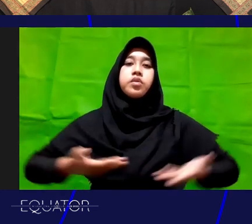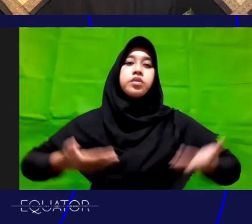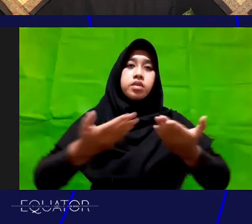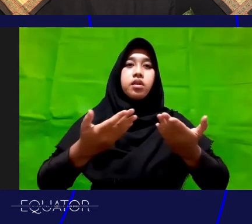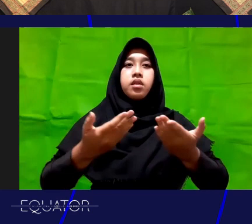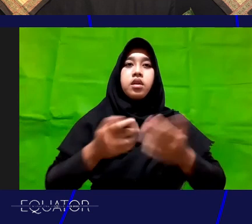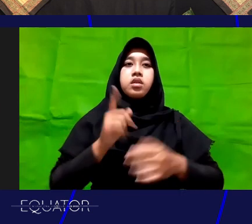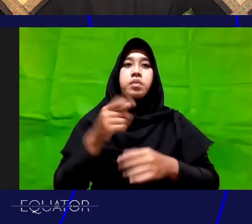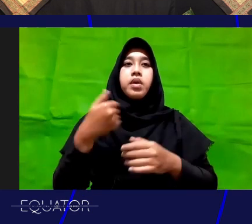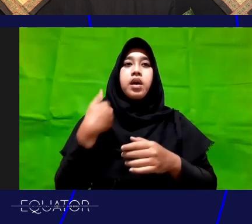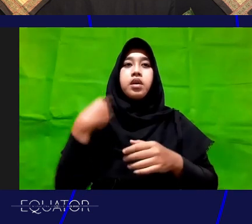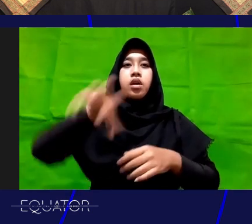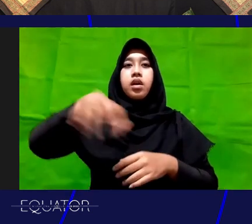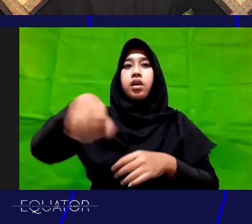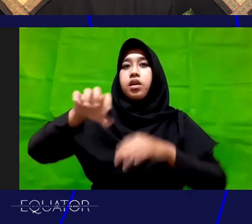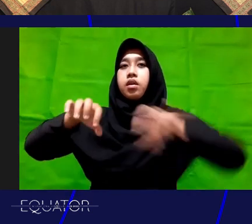intermediated by